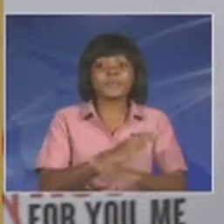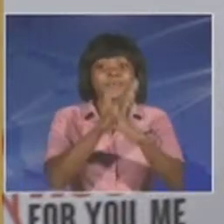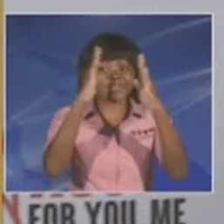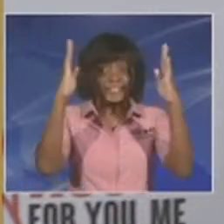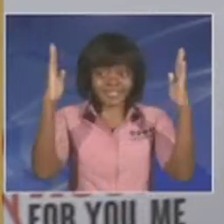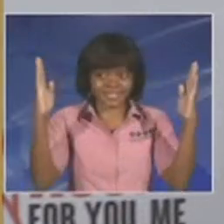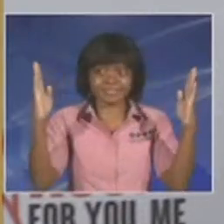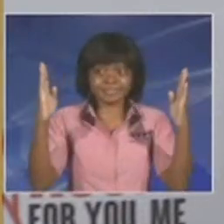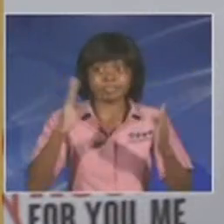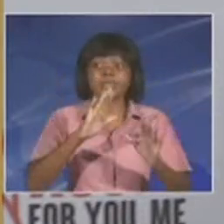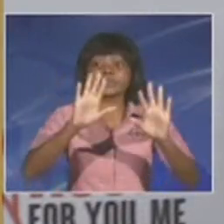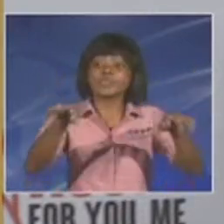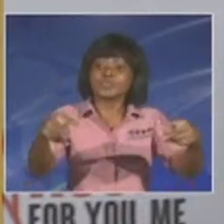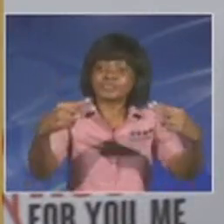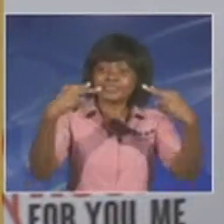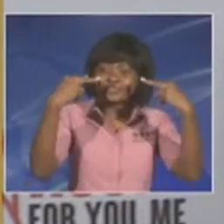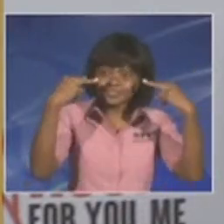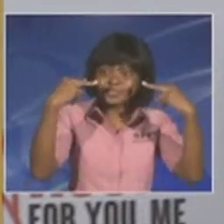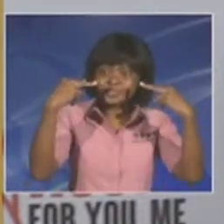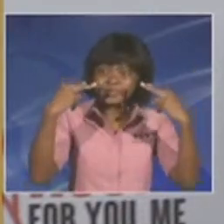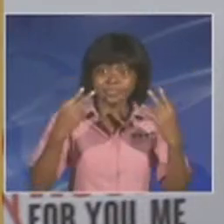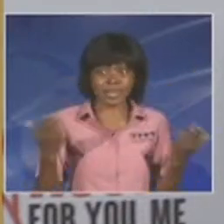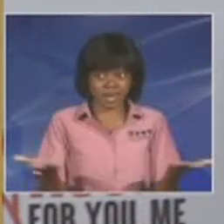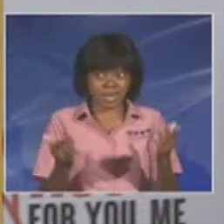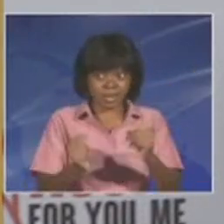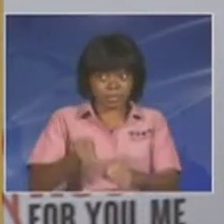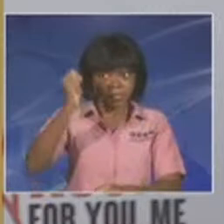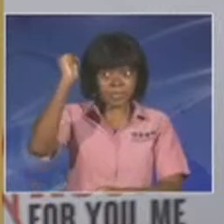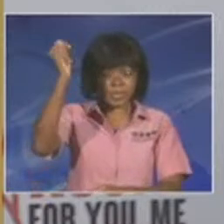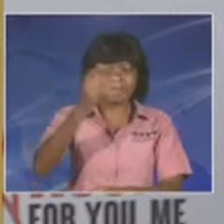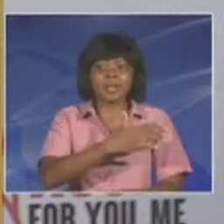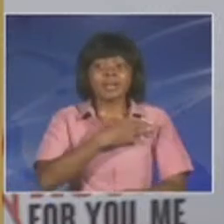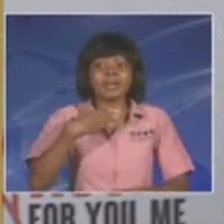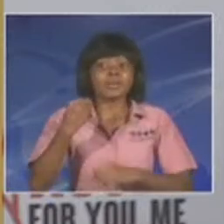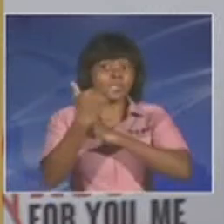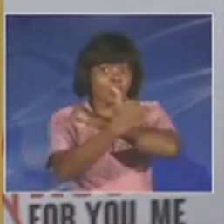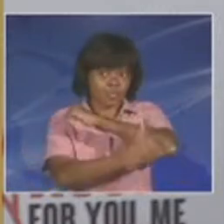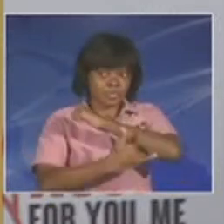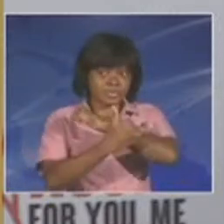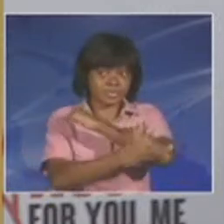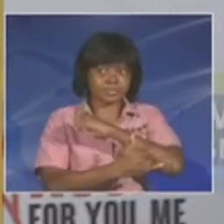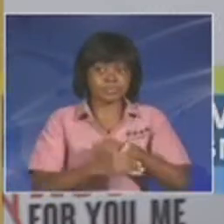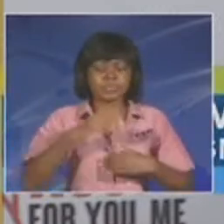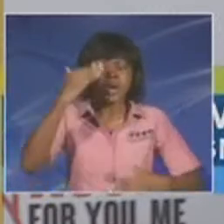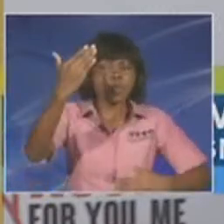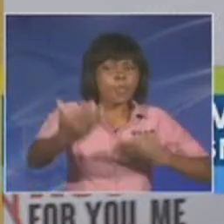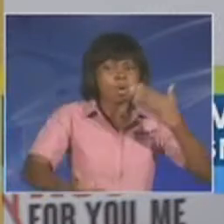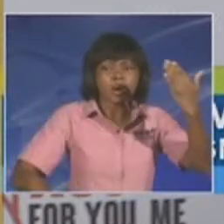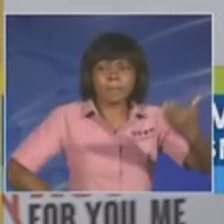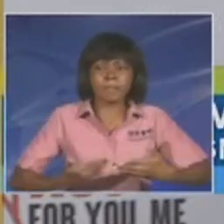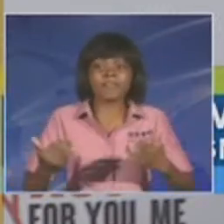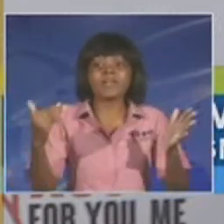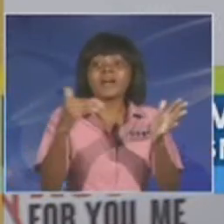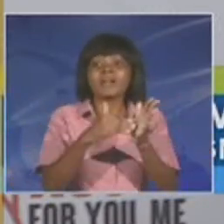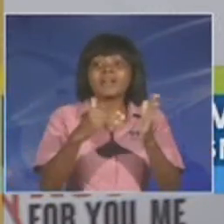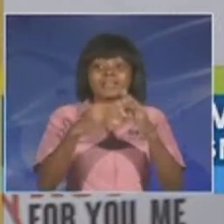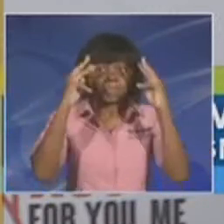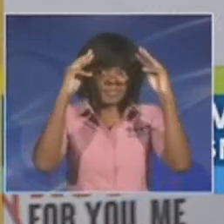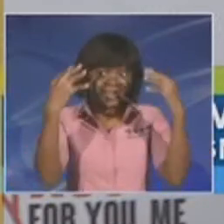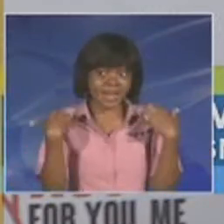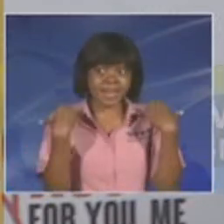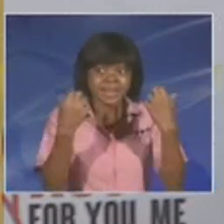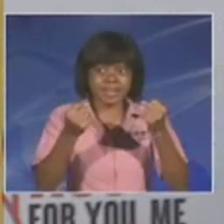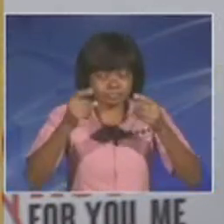to our viewing and listening public in Trinidad and Tobago and abroad. Welcome to another Ministry of Health's update on the national